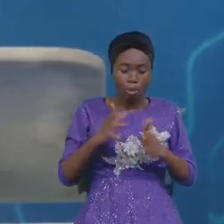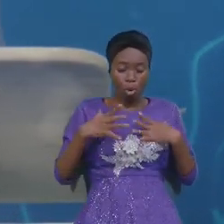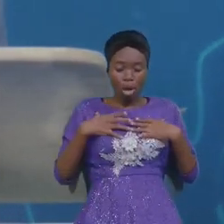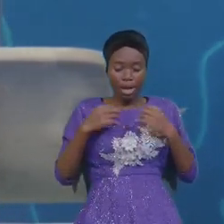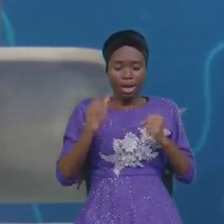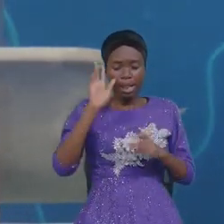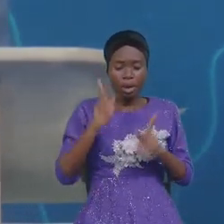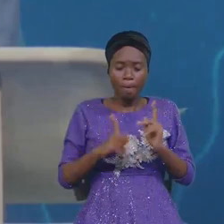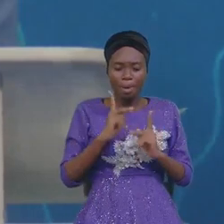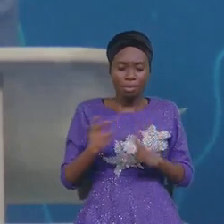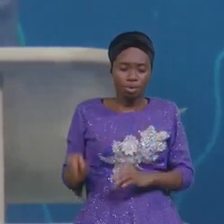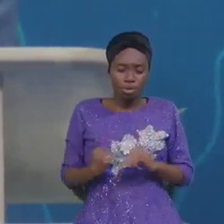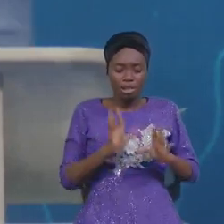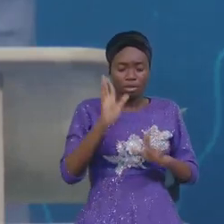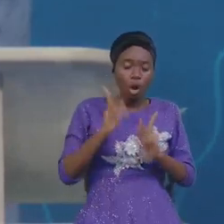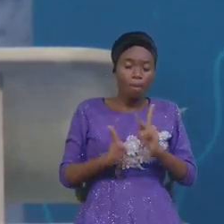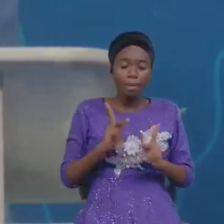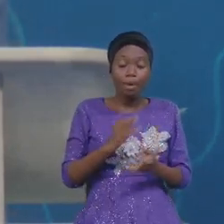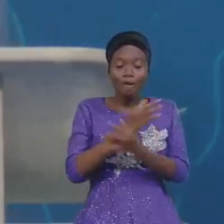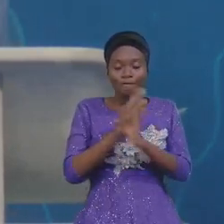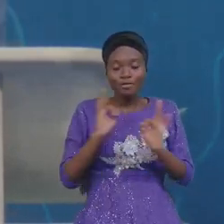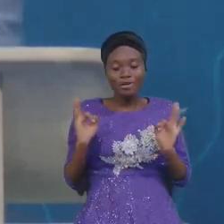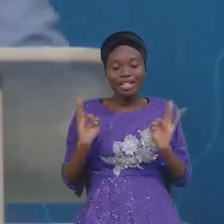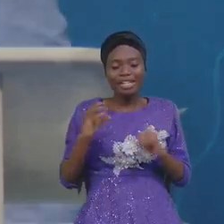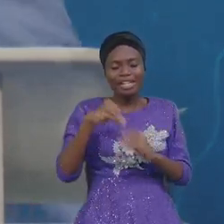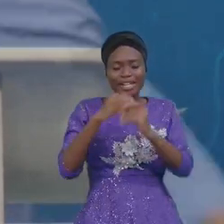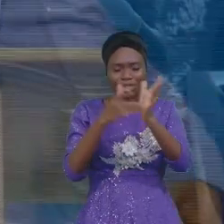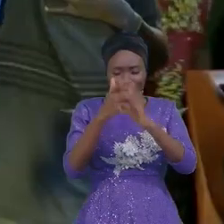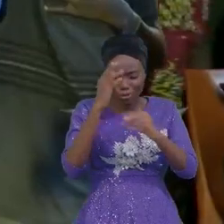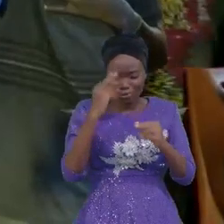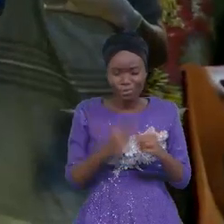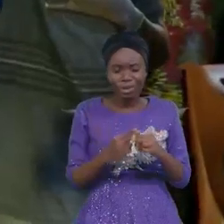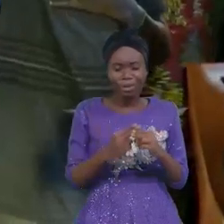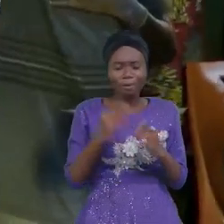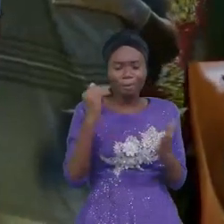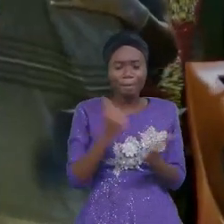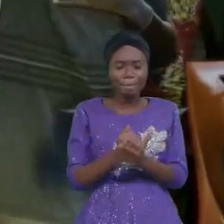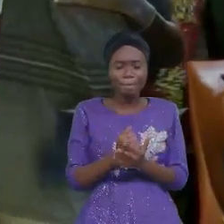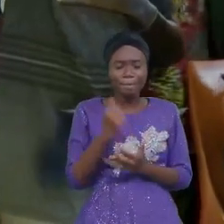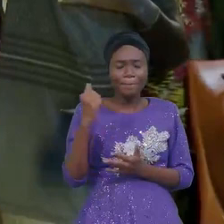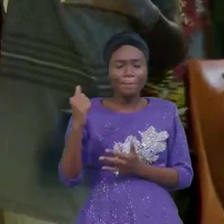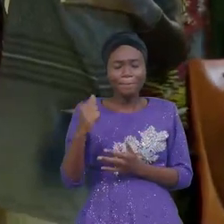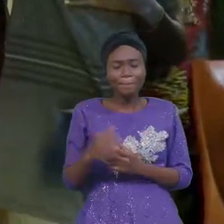people, set your people free in Jesus' name.